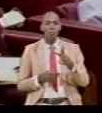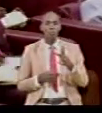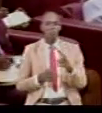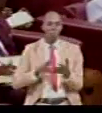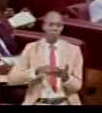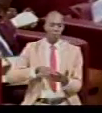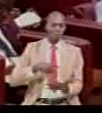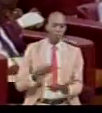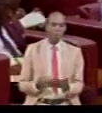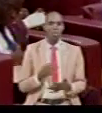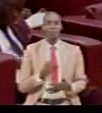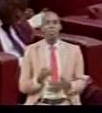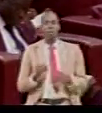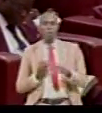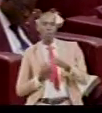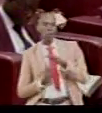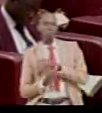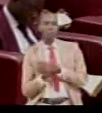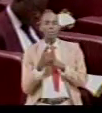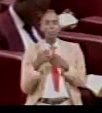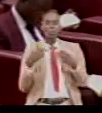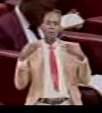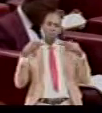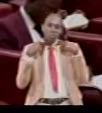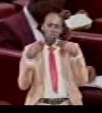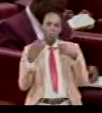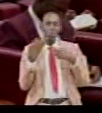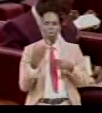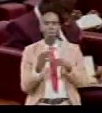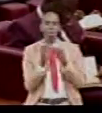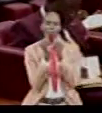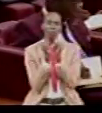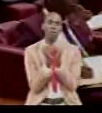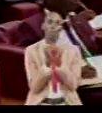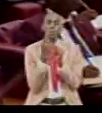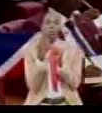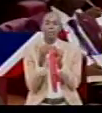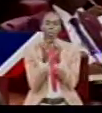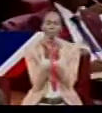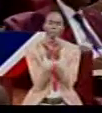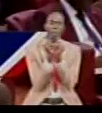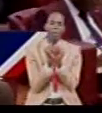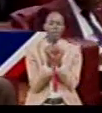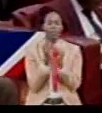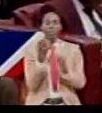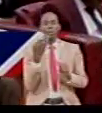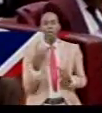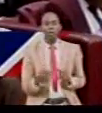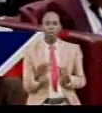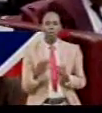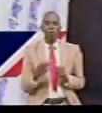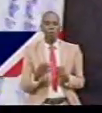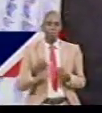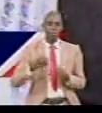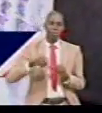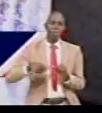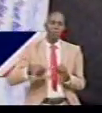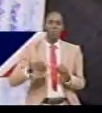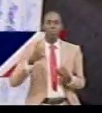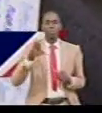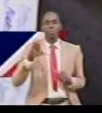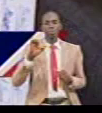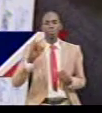falling under the yoke of bondage, the bondage of circumcision.